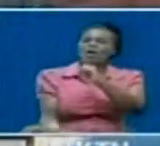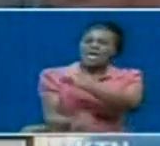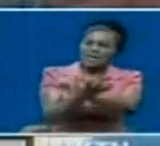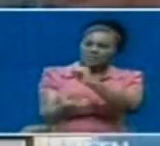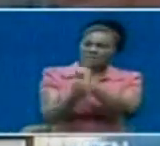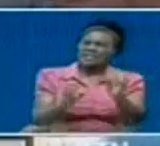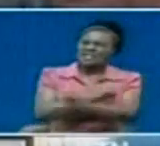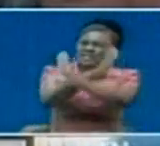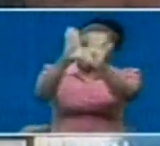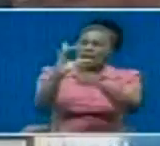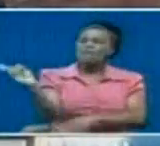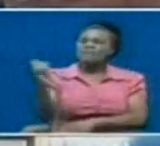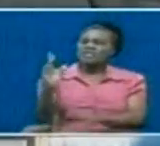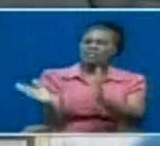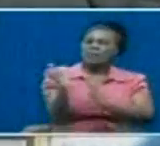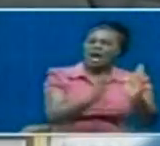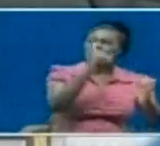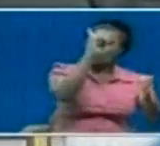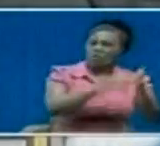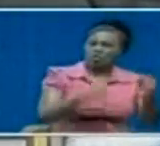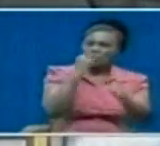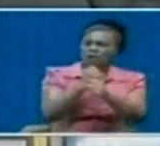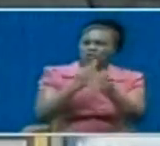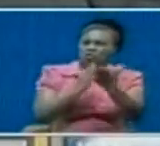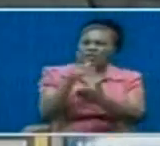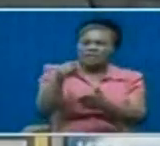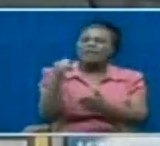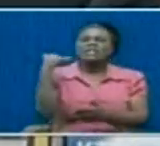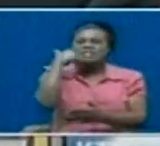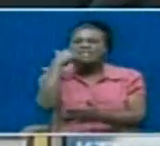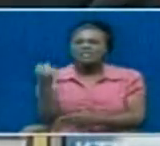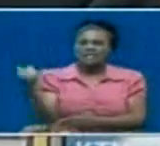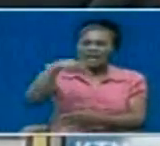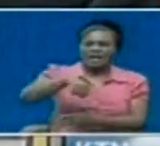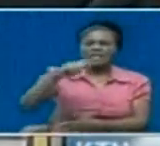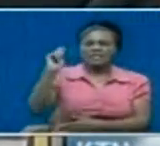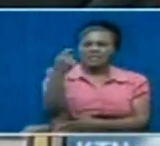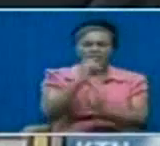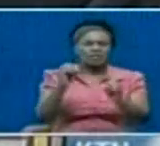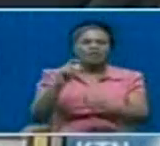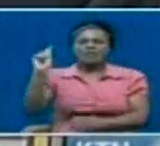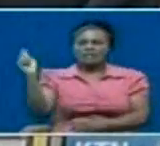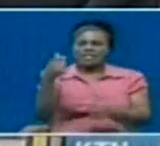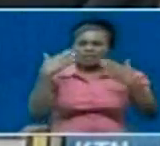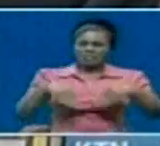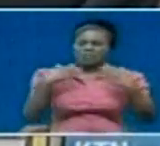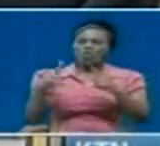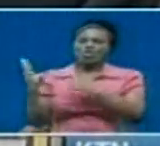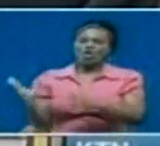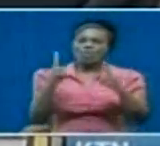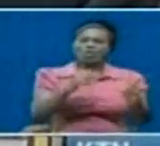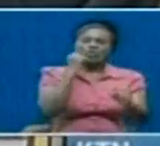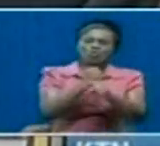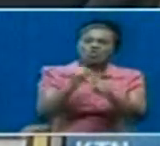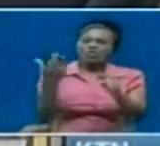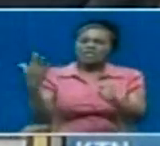further on the ministry's plan to ensure Ebola does not get into Kenya. Kenyans, we have used to do things once they